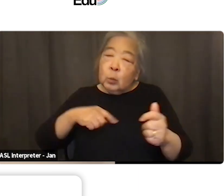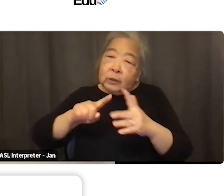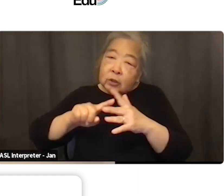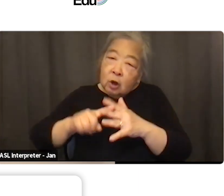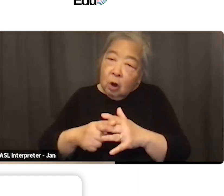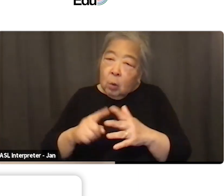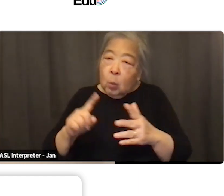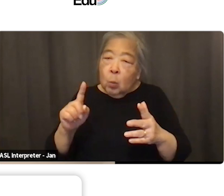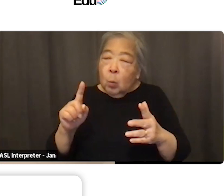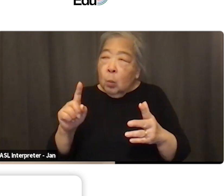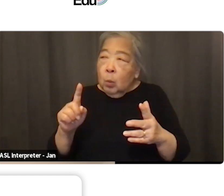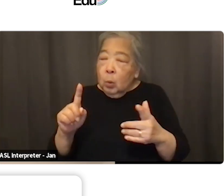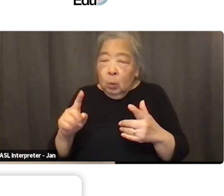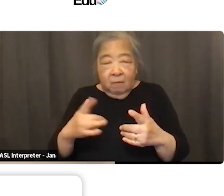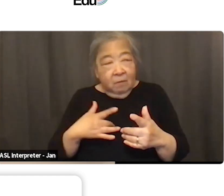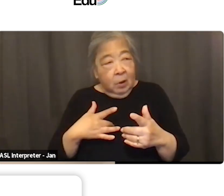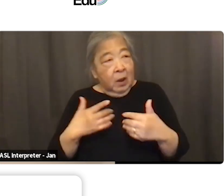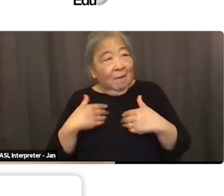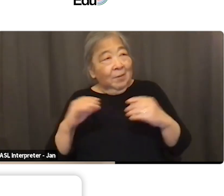Ooh.